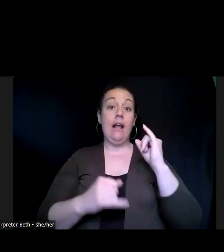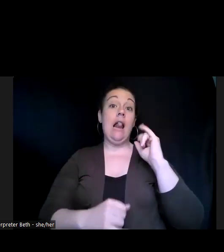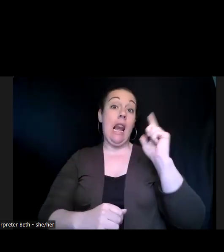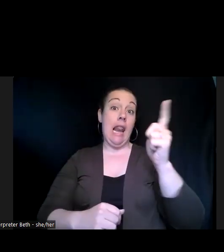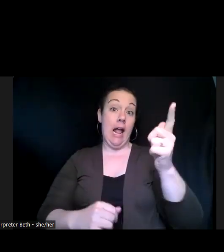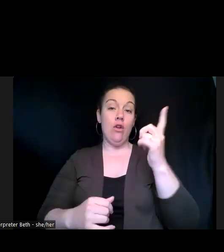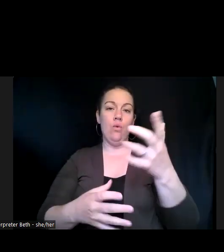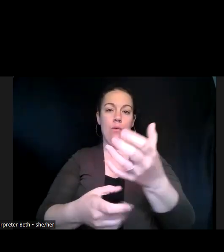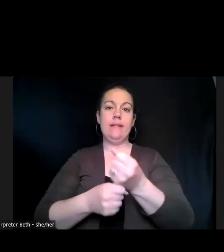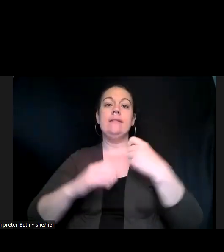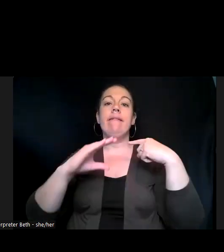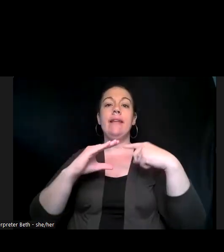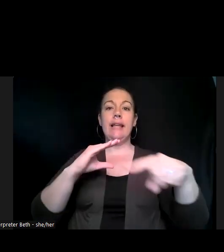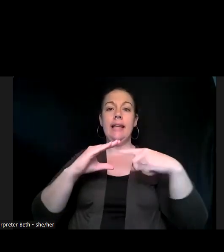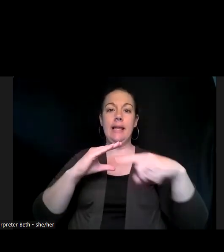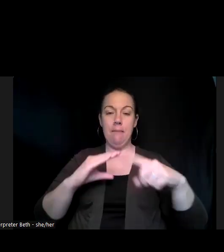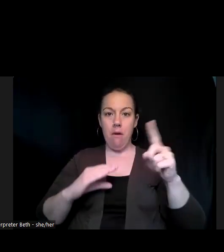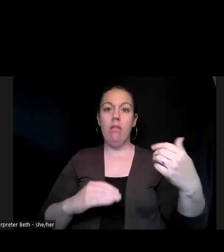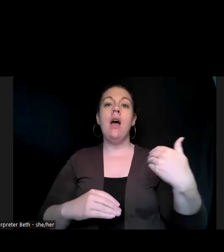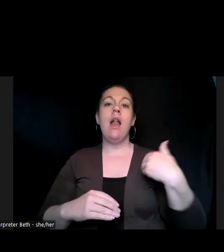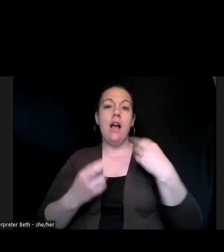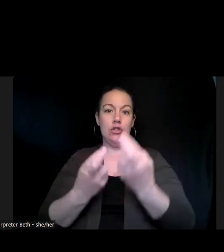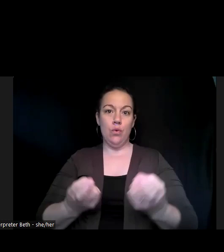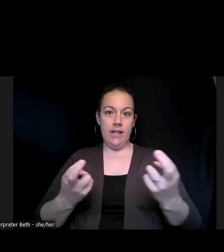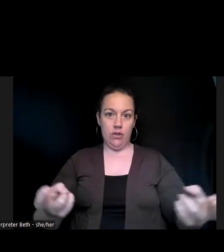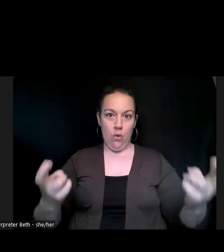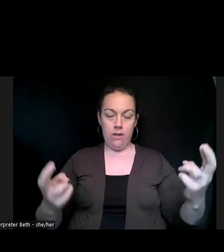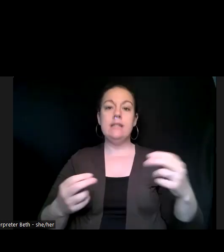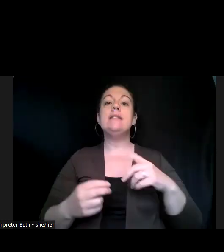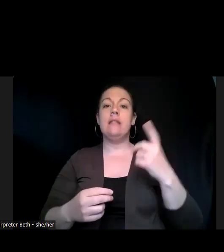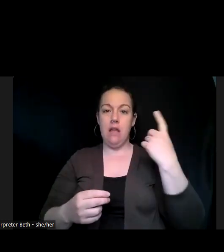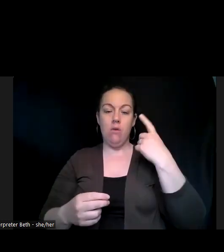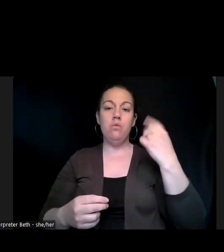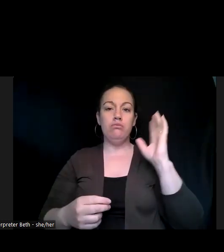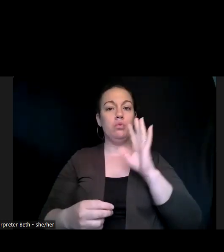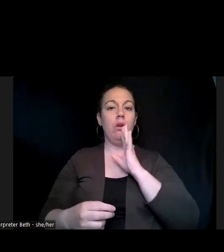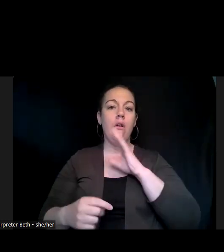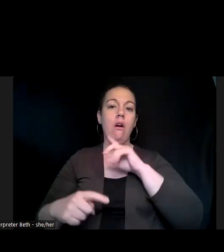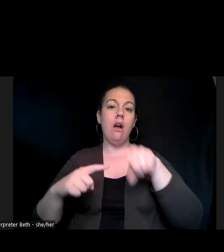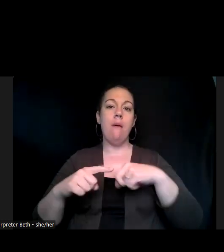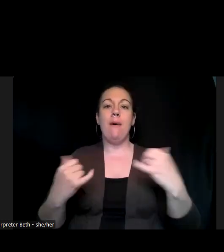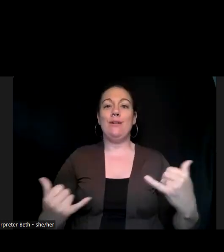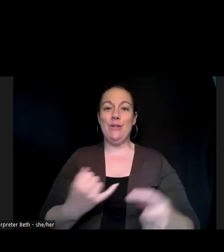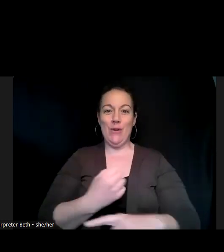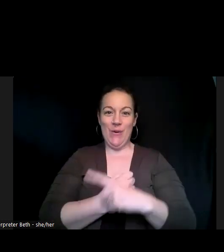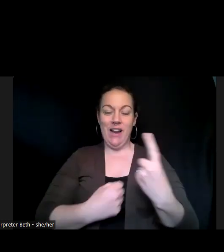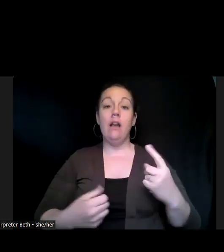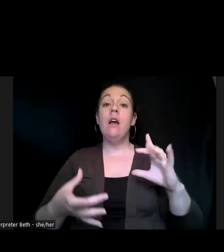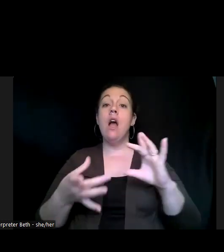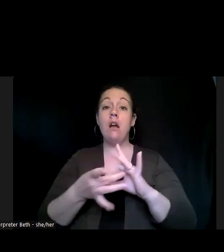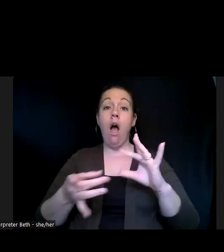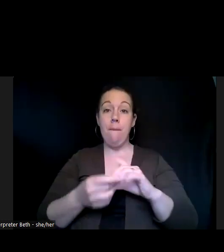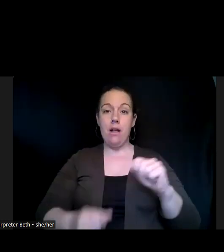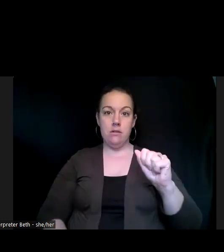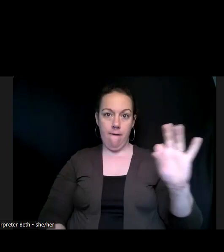receive an email from us that contains the resources that will be referenced during today's conversation. The comments are turned off.